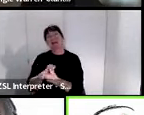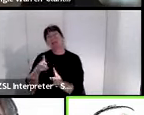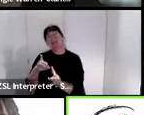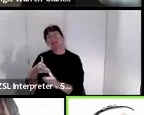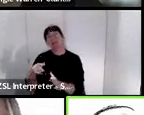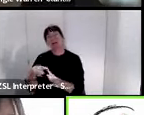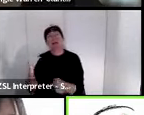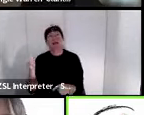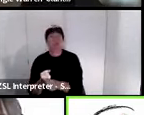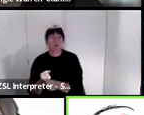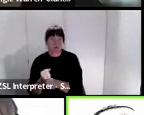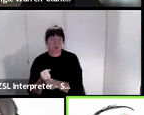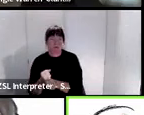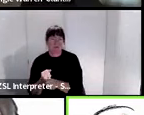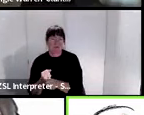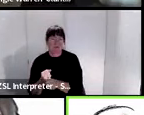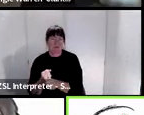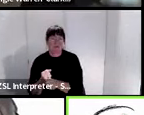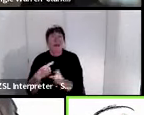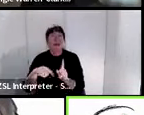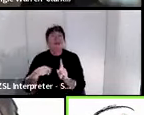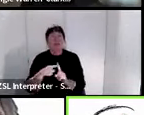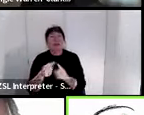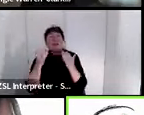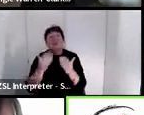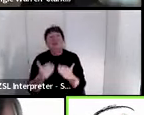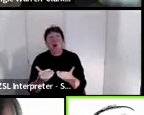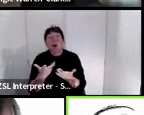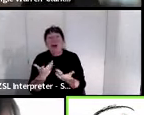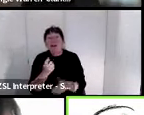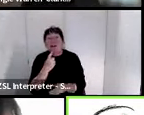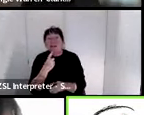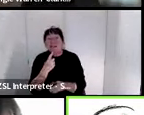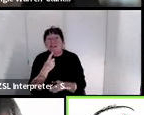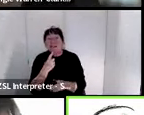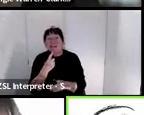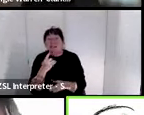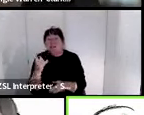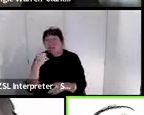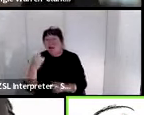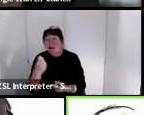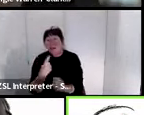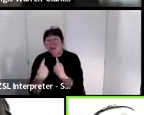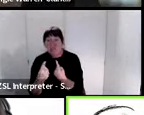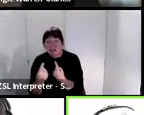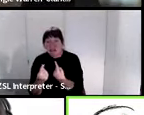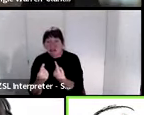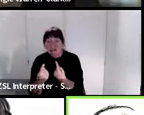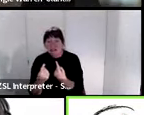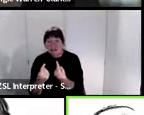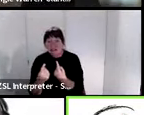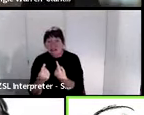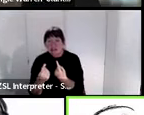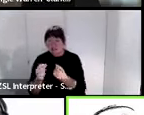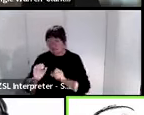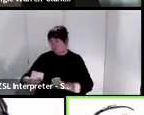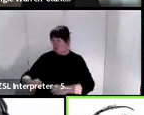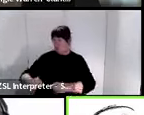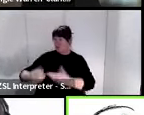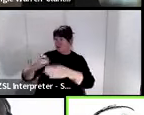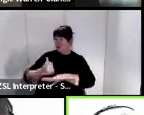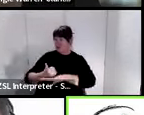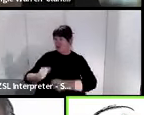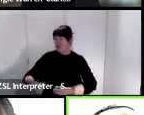people experience and to show how easy it is to get that information. Like you could literally set up a website where people could